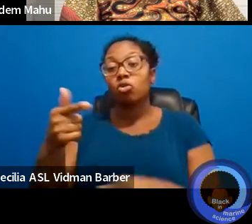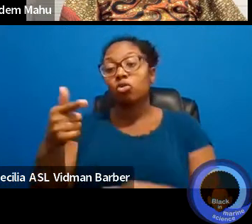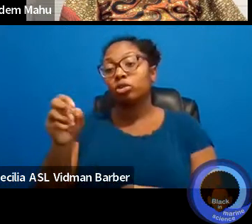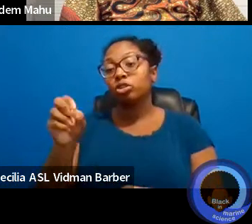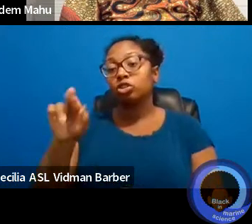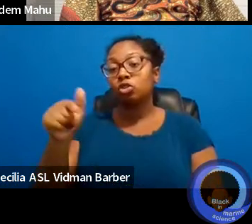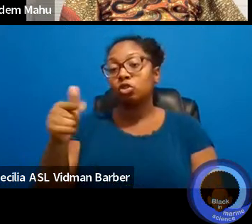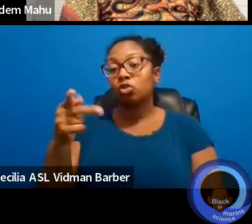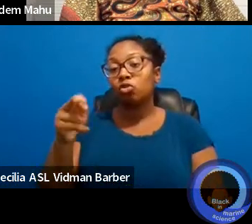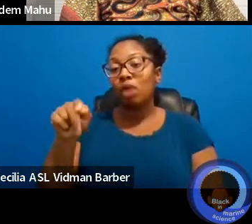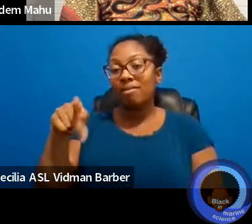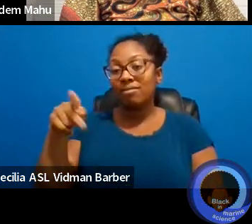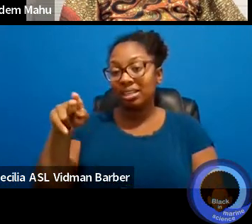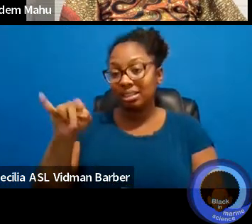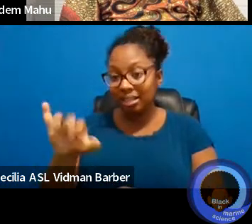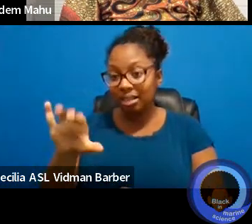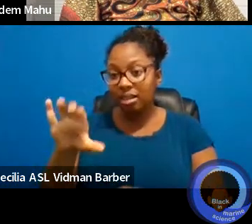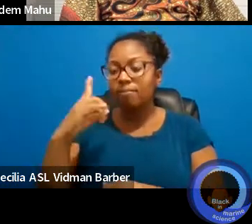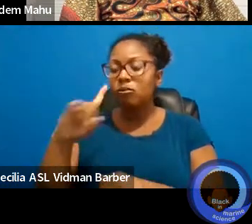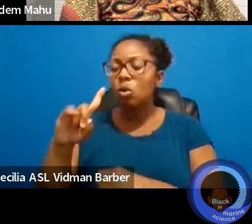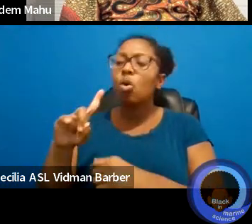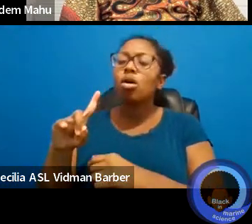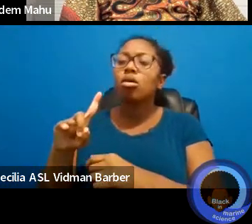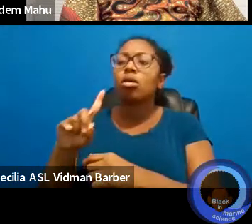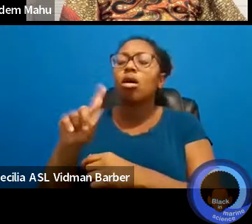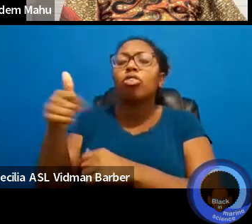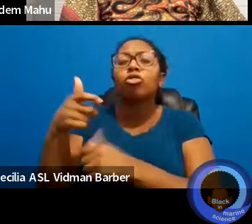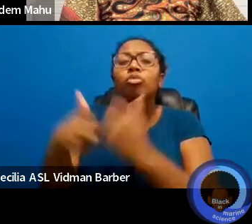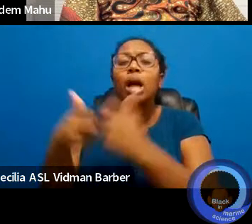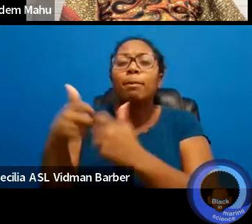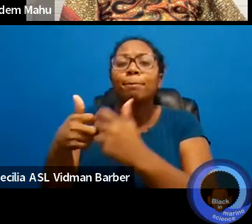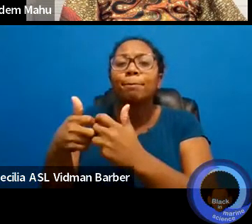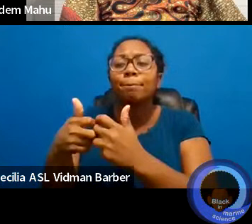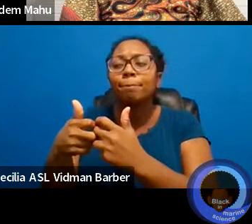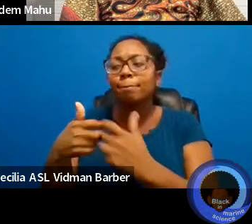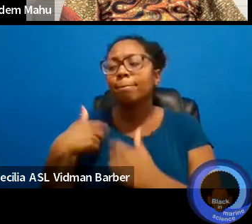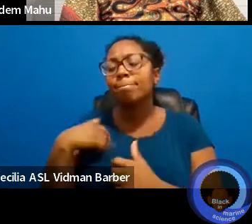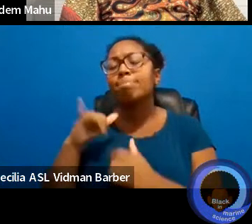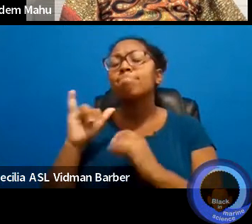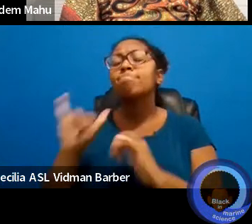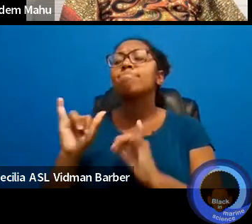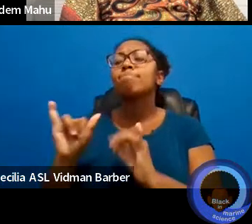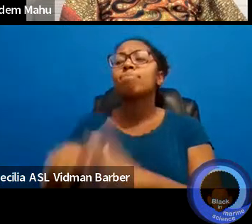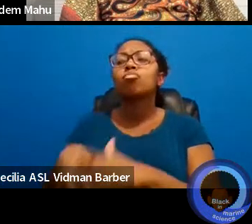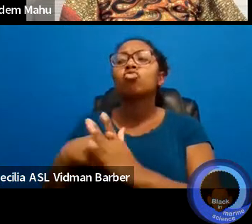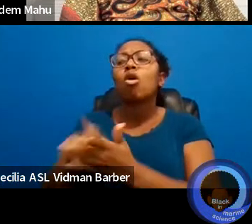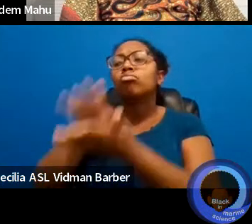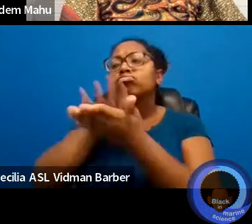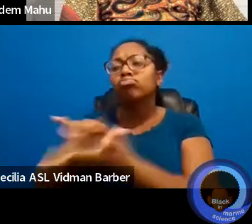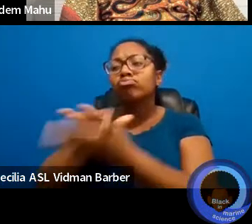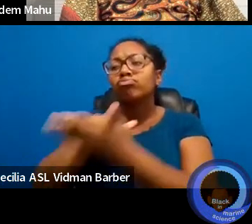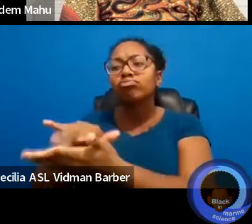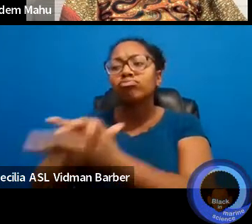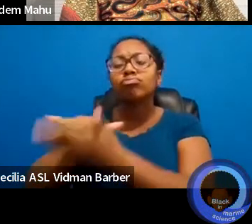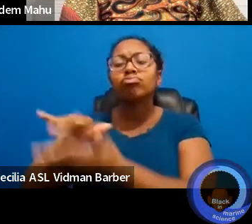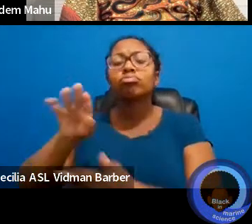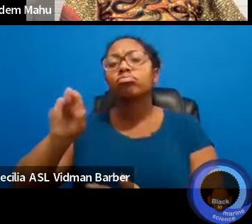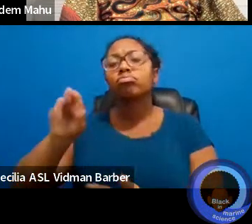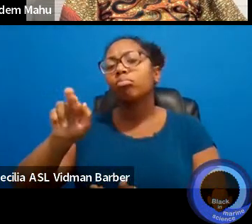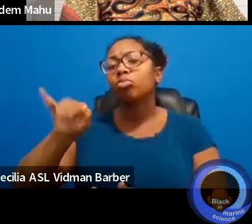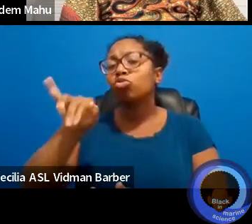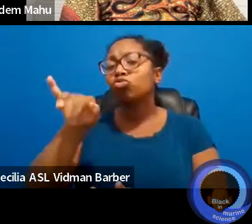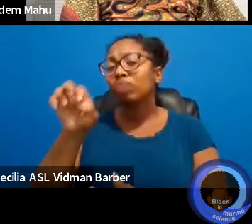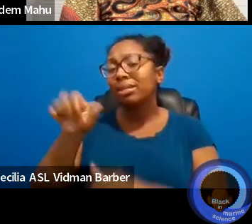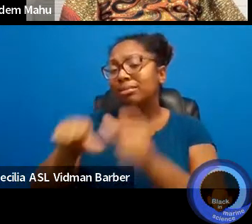on marine conservation issues. So as I started to study about these marine sciences, I was so